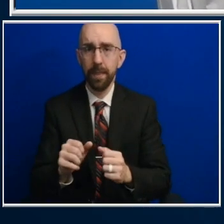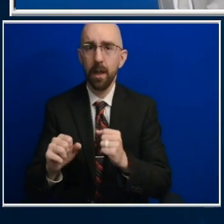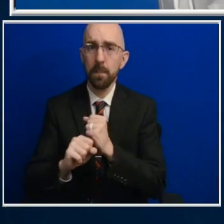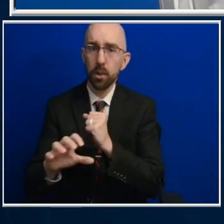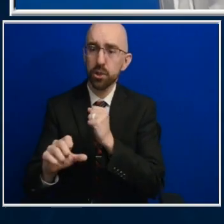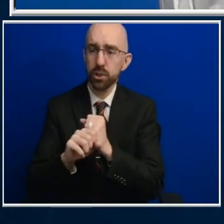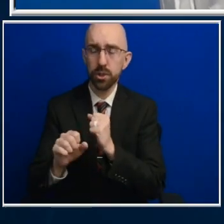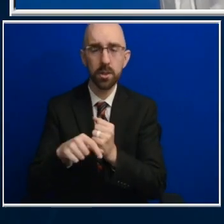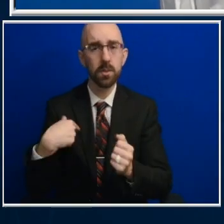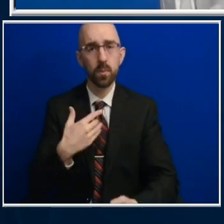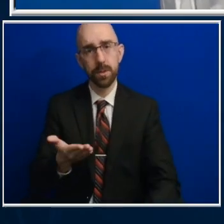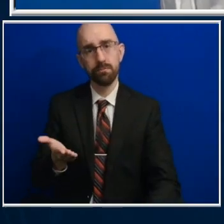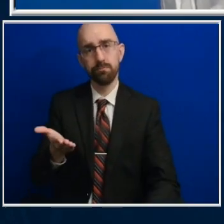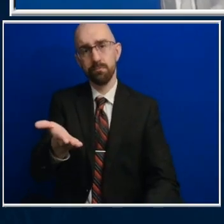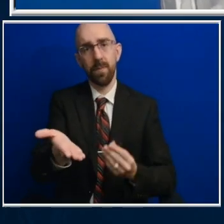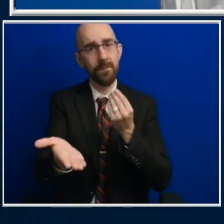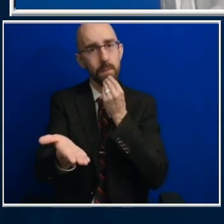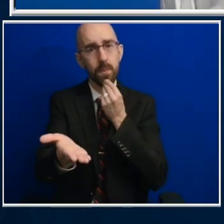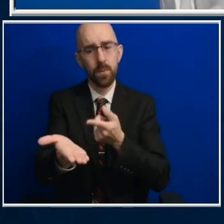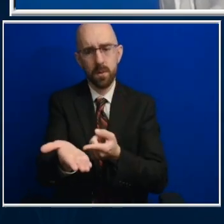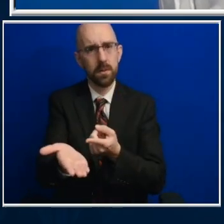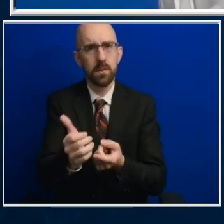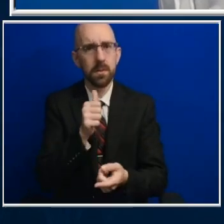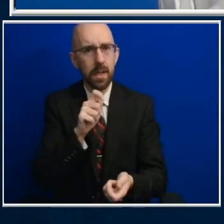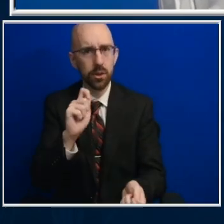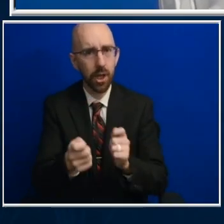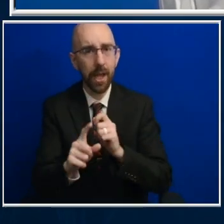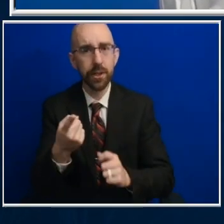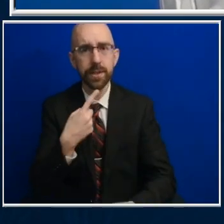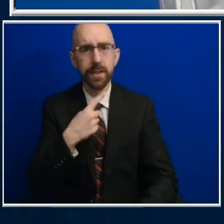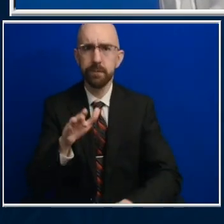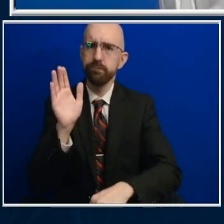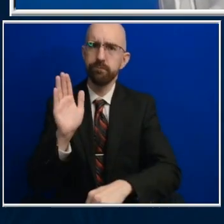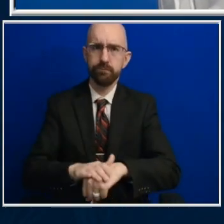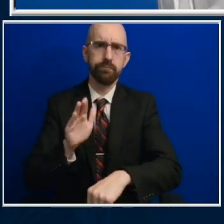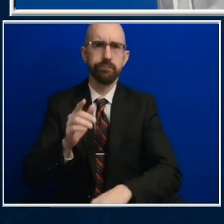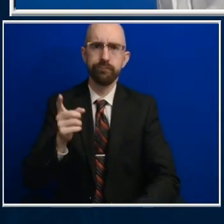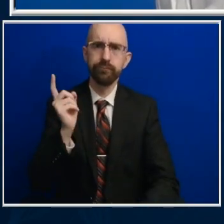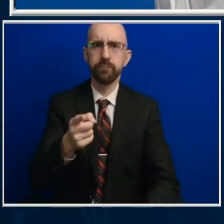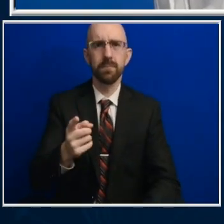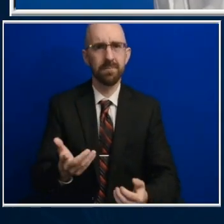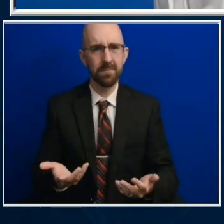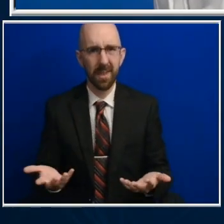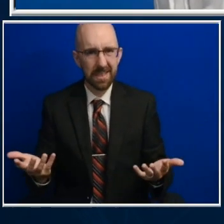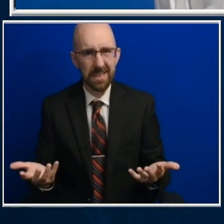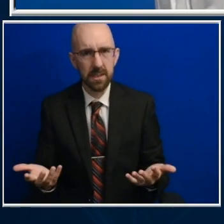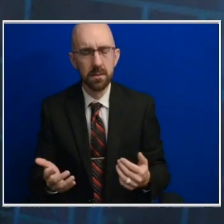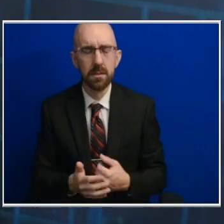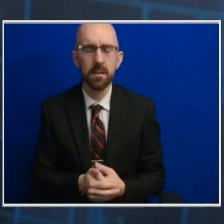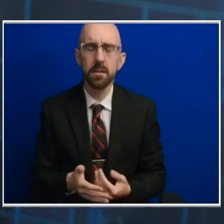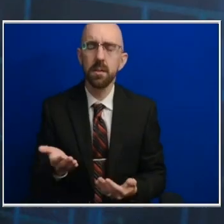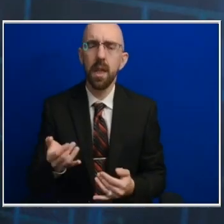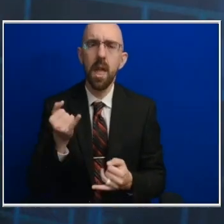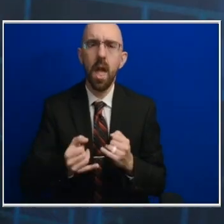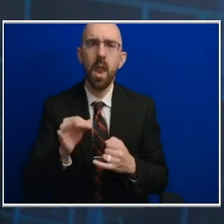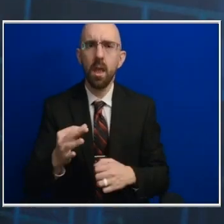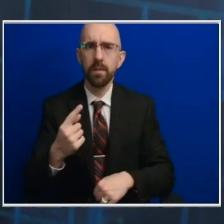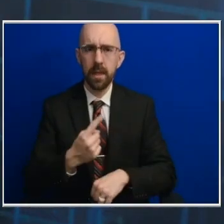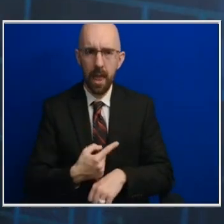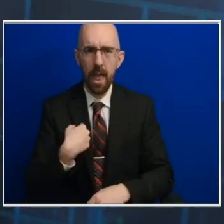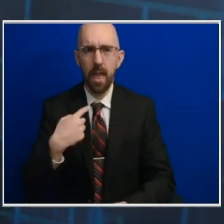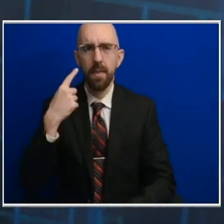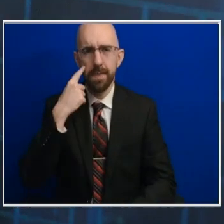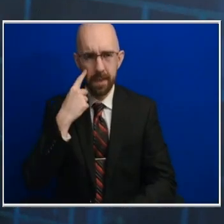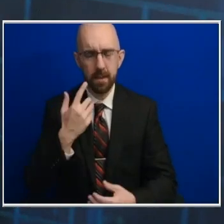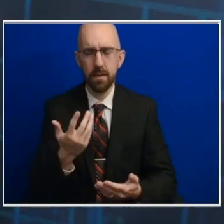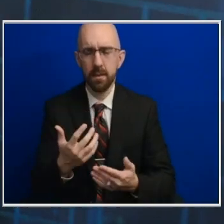to the public. It just said we all should do these things. You know, at the end of the day, I think